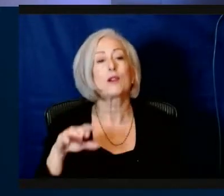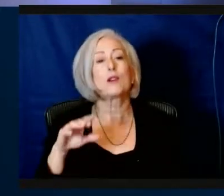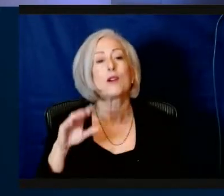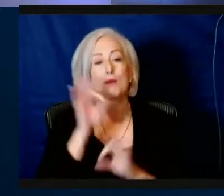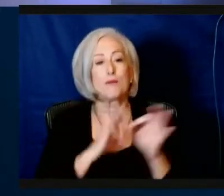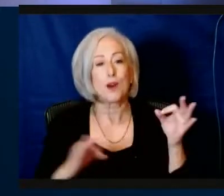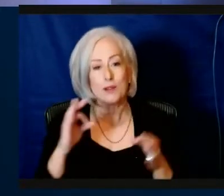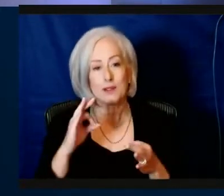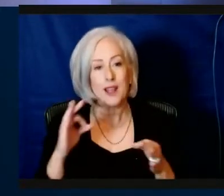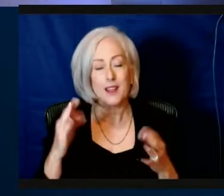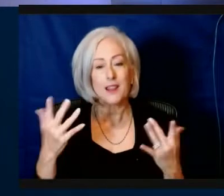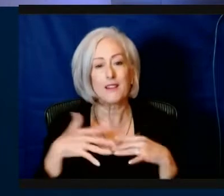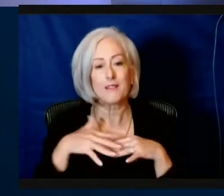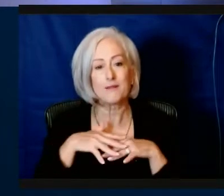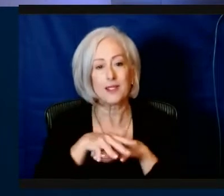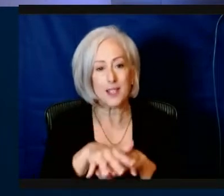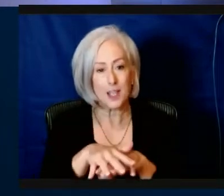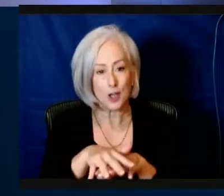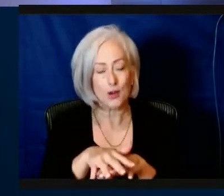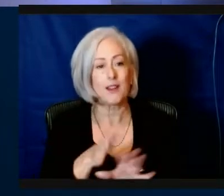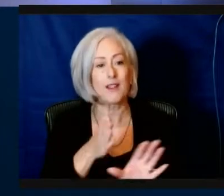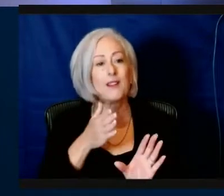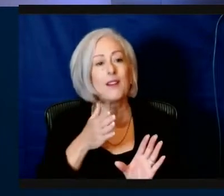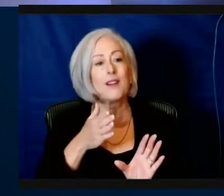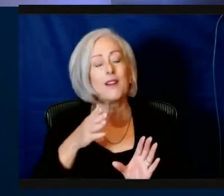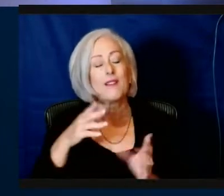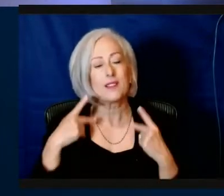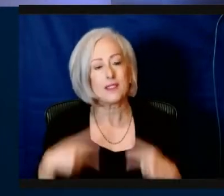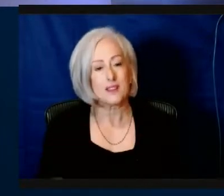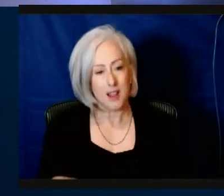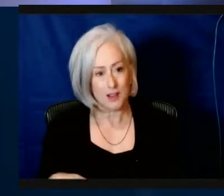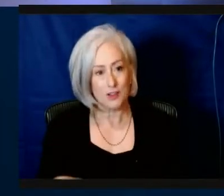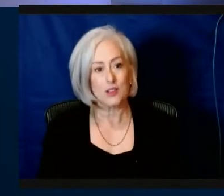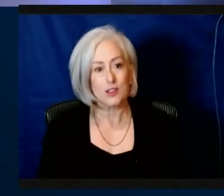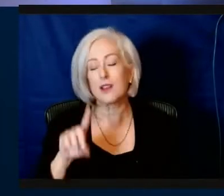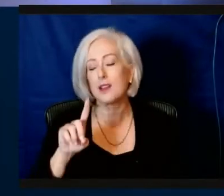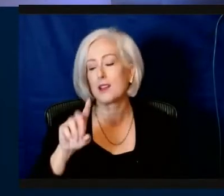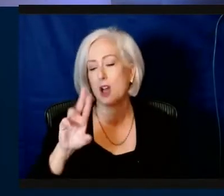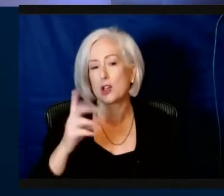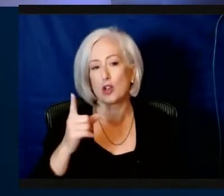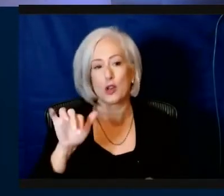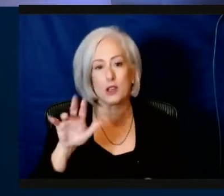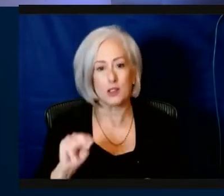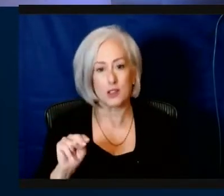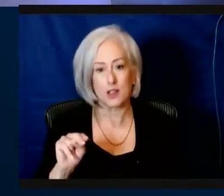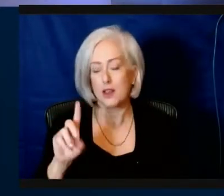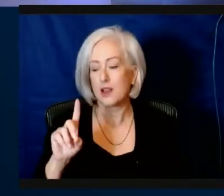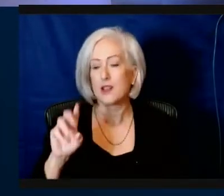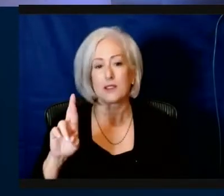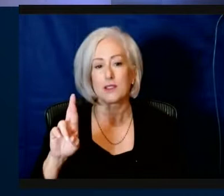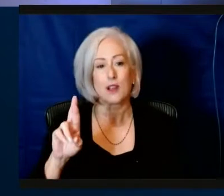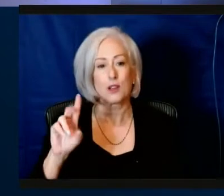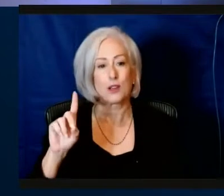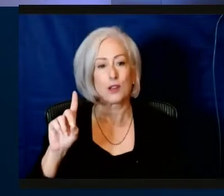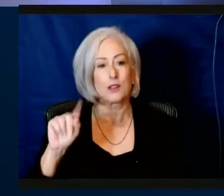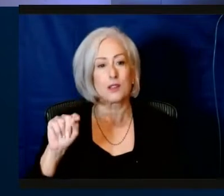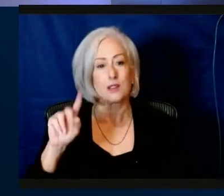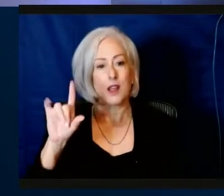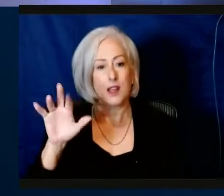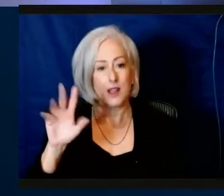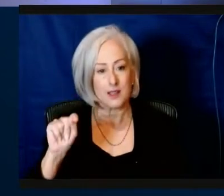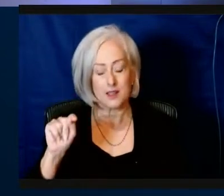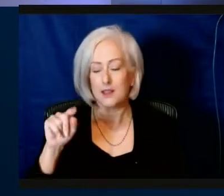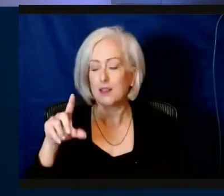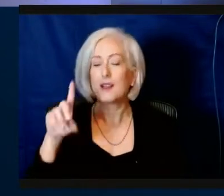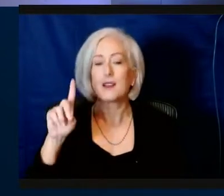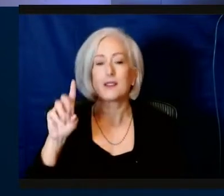Dr. Lane Christensen. Joining us virtually from Tampa are researchers Dr. Derek Duckett and Dr. Patsy McDonald. Dr. Duckett is also